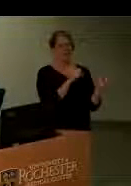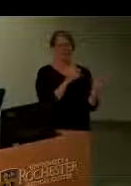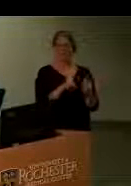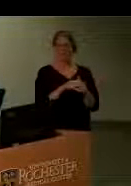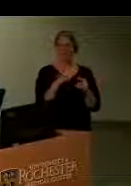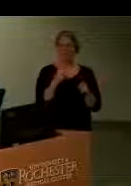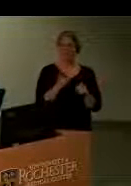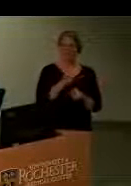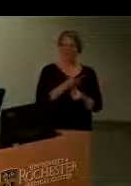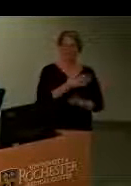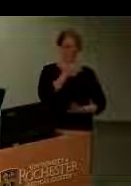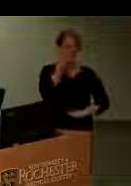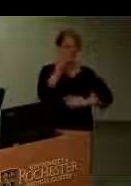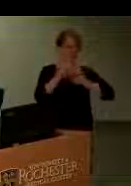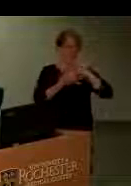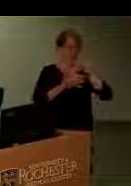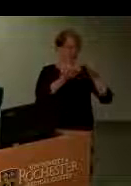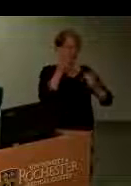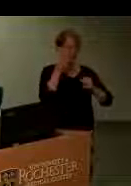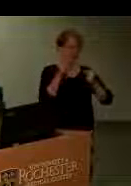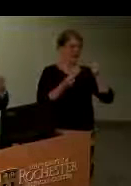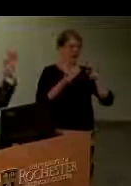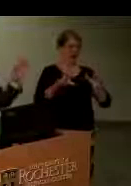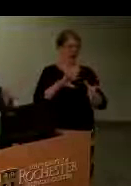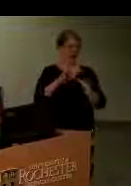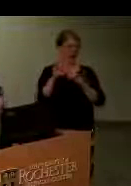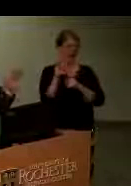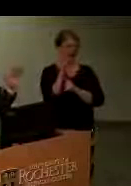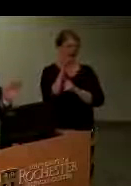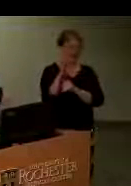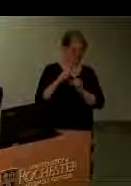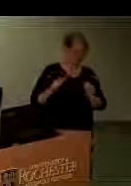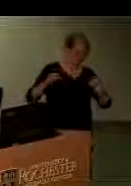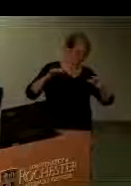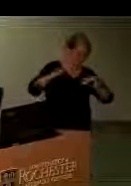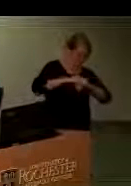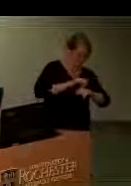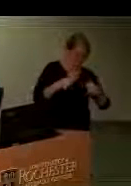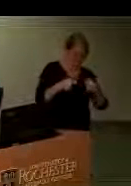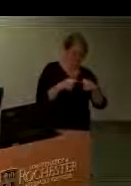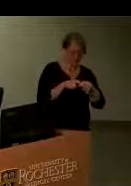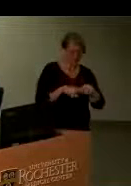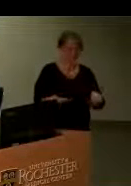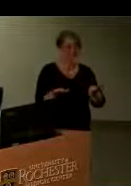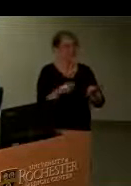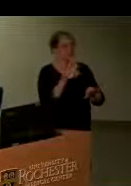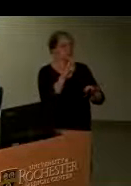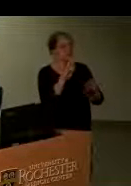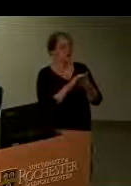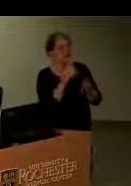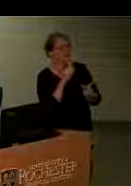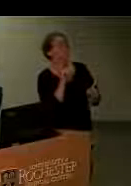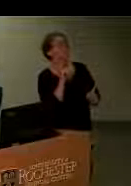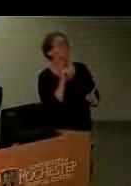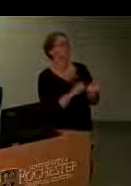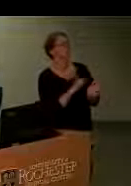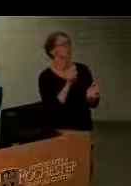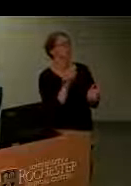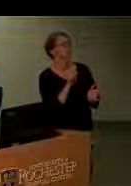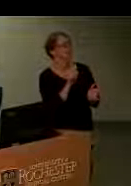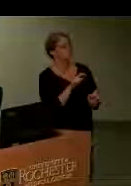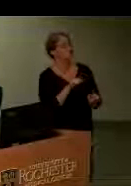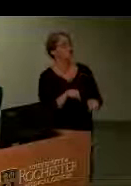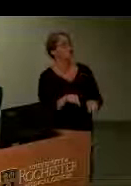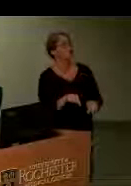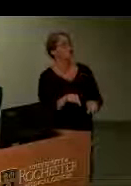very smelly car with battery acid having splashed everywhere, she says, I think this is where you should go.